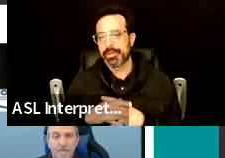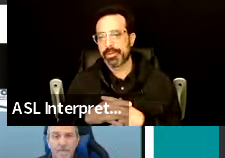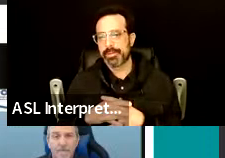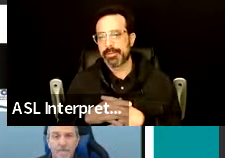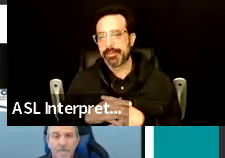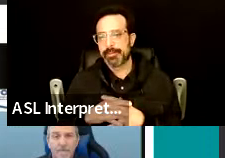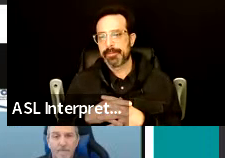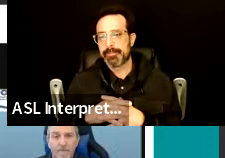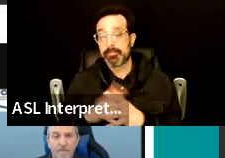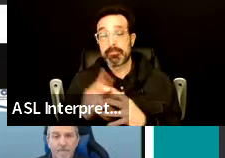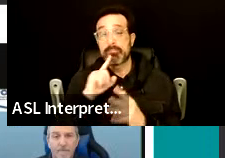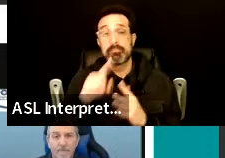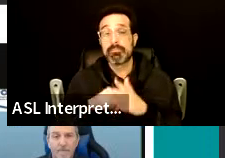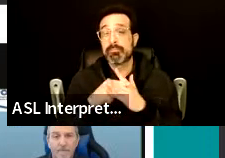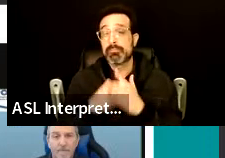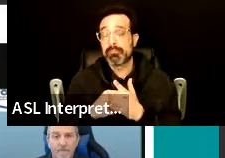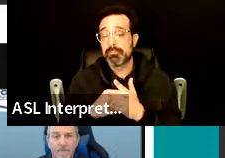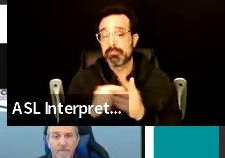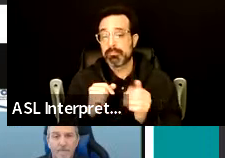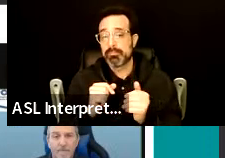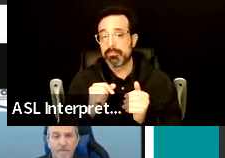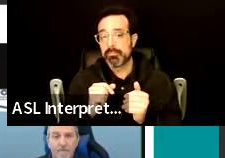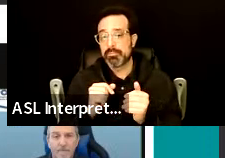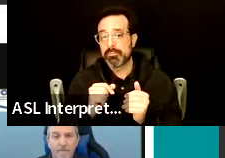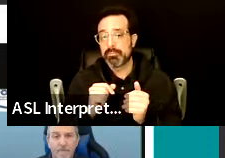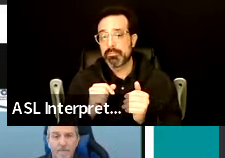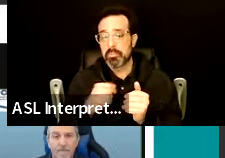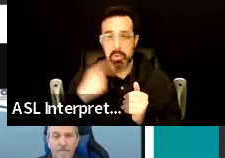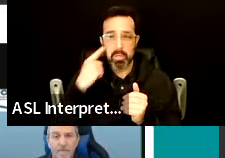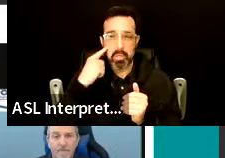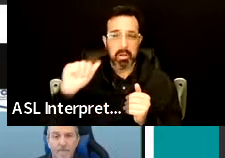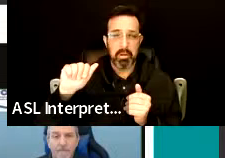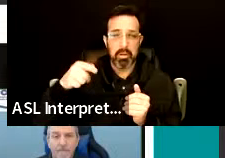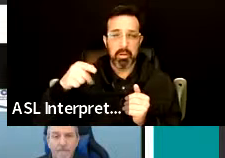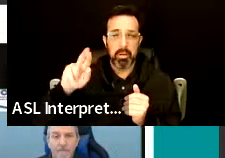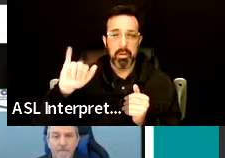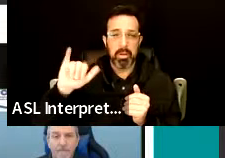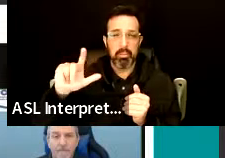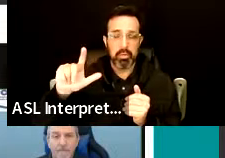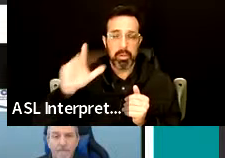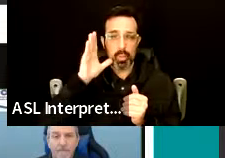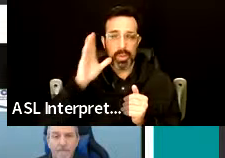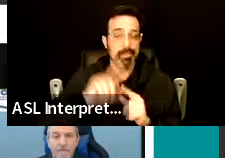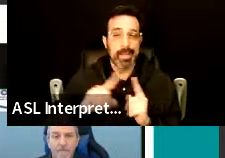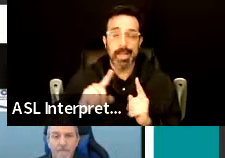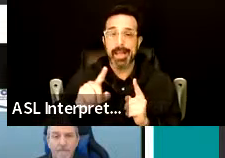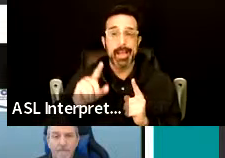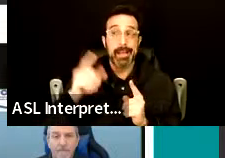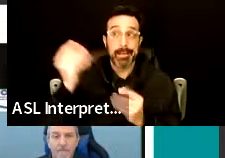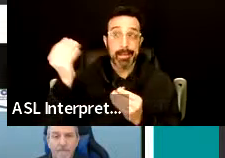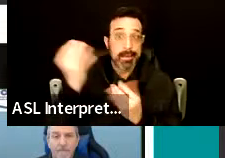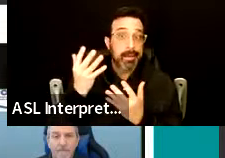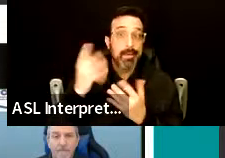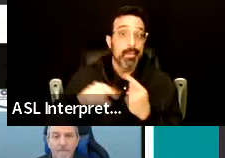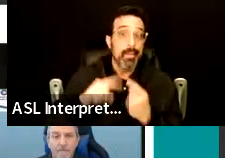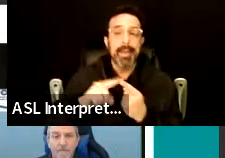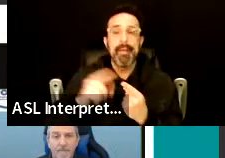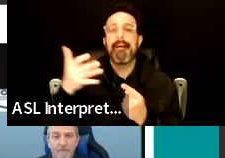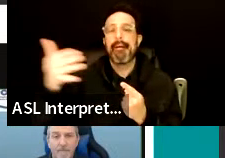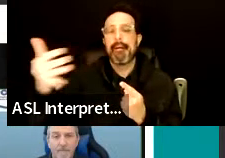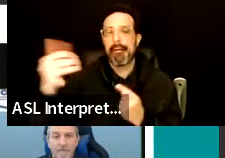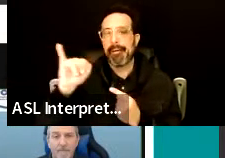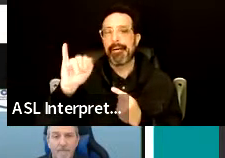initially it was gonna be released, we thought in April, but the latest we have is gonna be sometime in